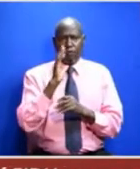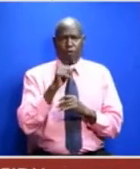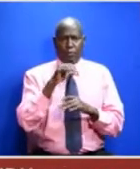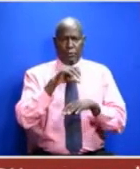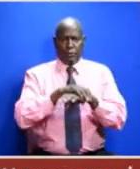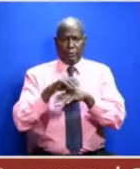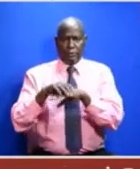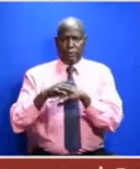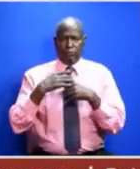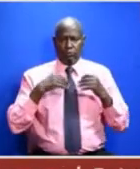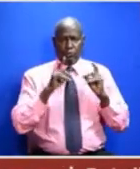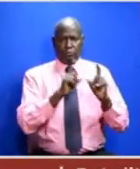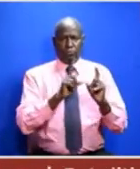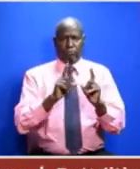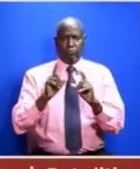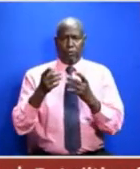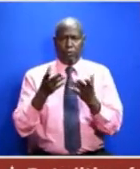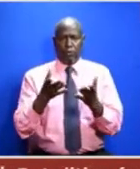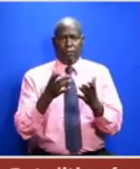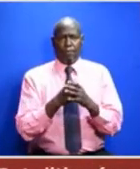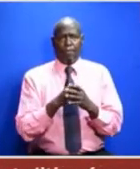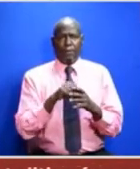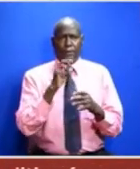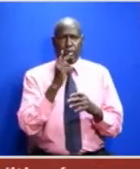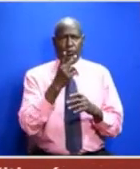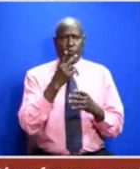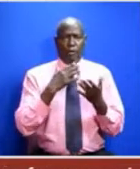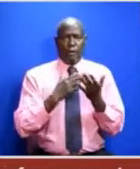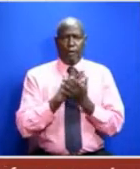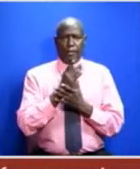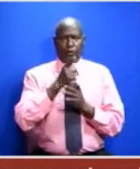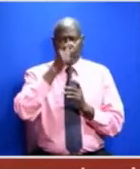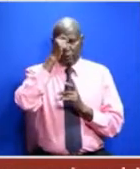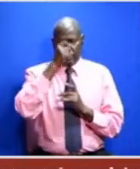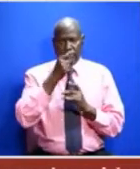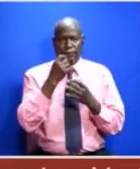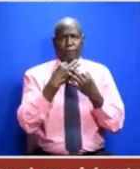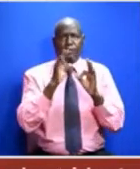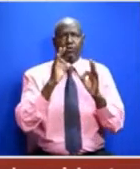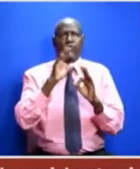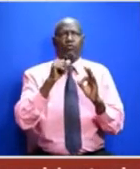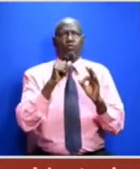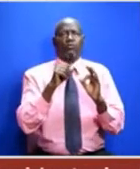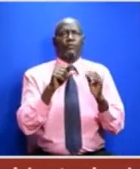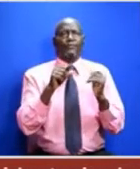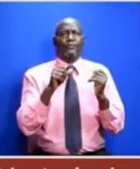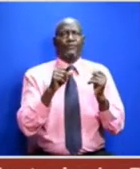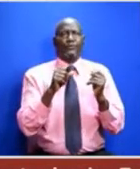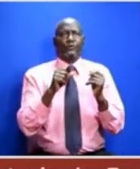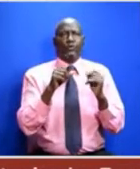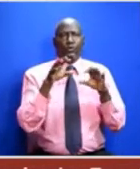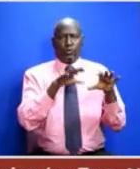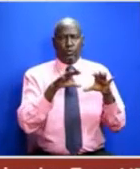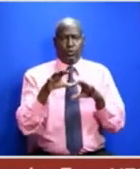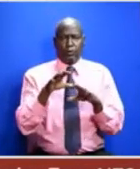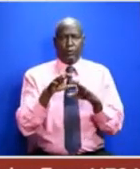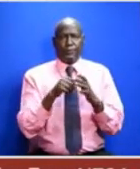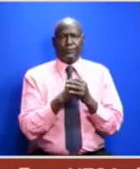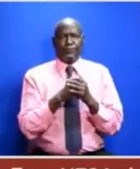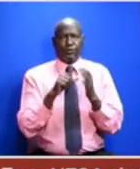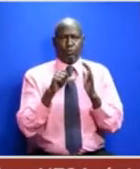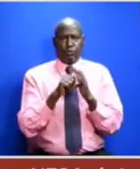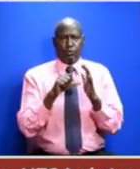graves. Two is the right to dignity and freedom from torture, cruel,